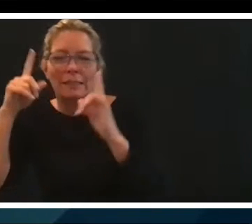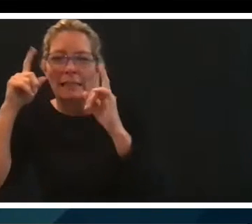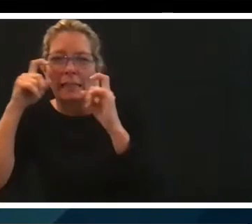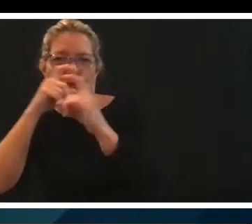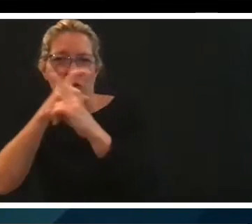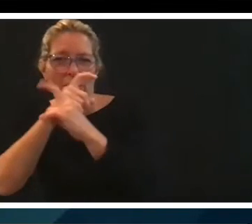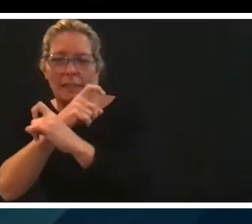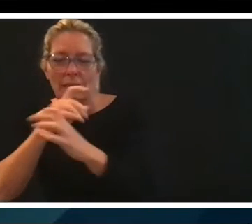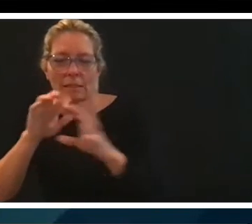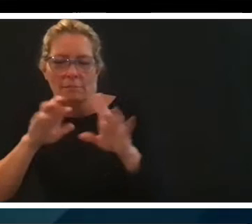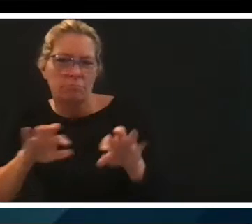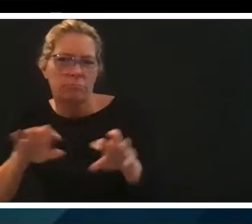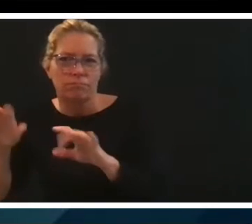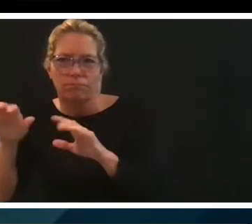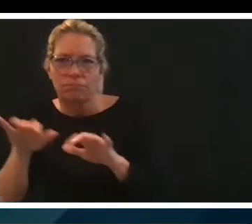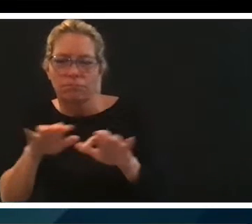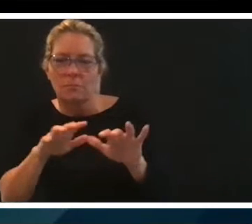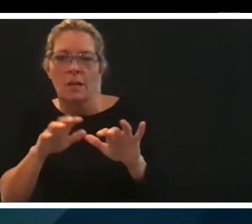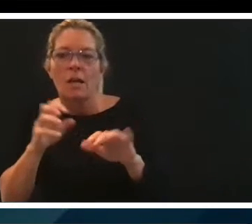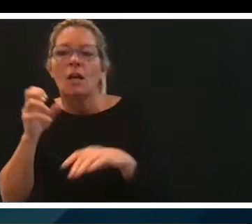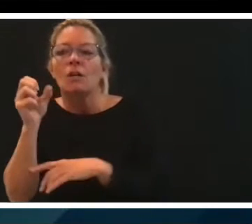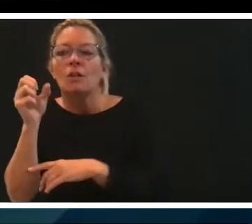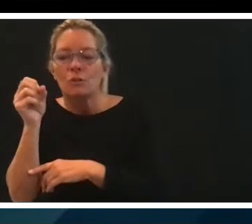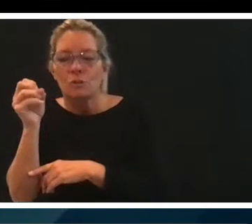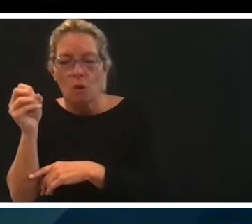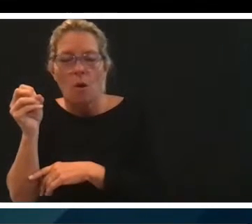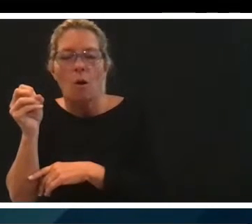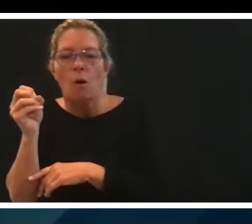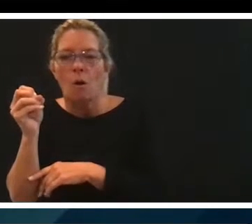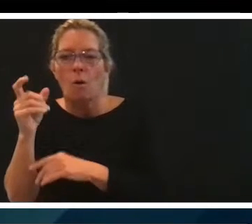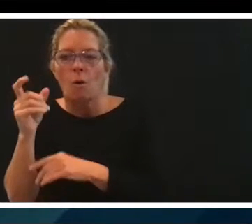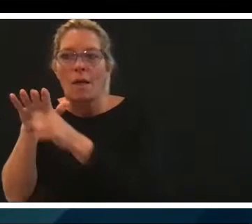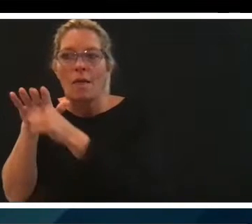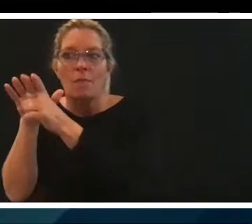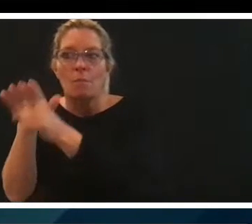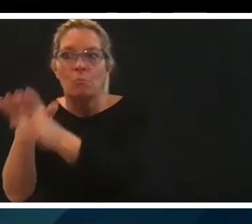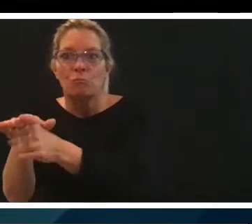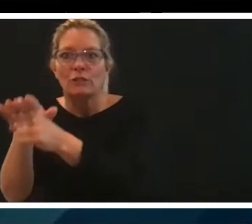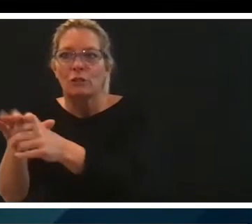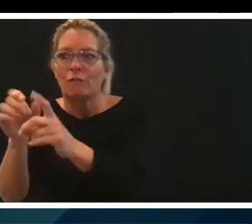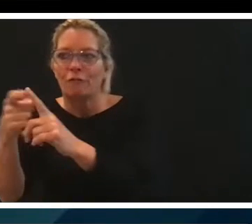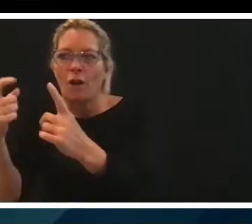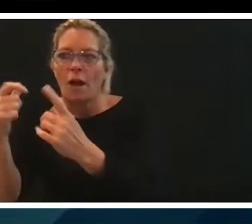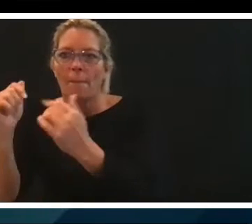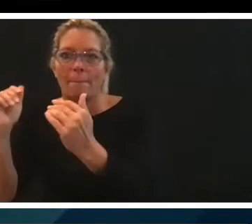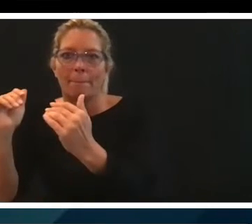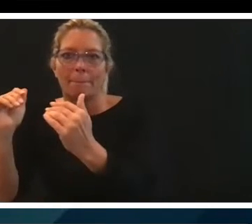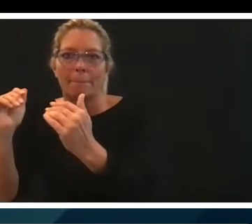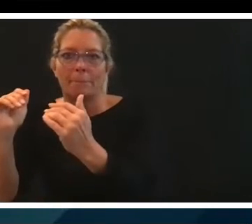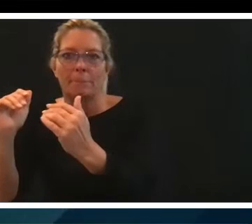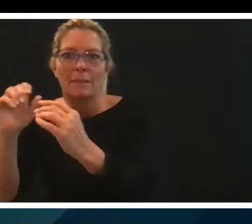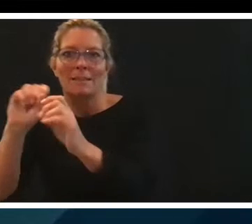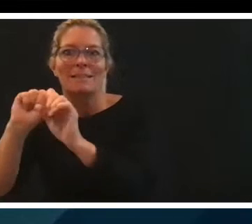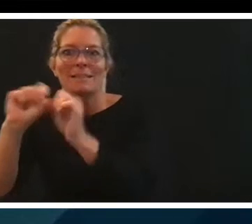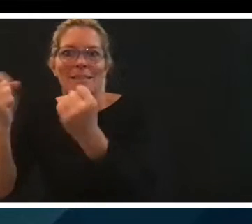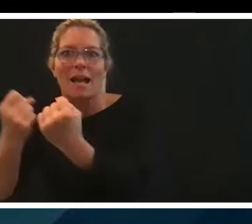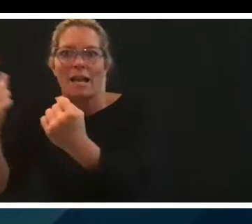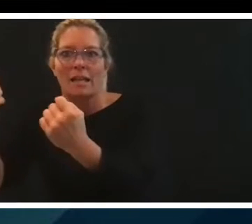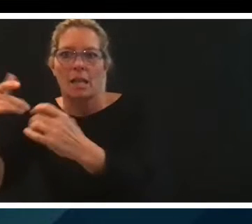And the peer pressure to learn it had to be different. When I was a